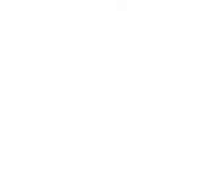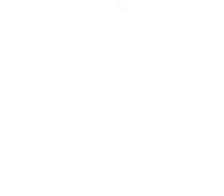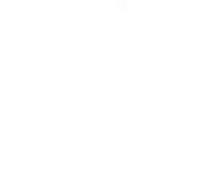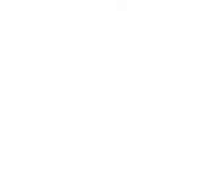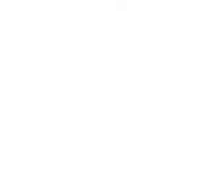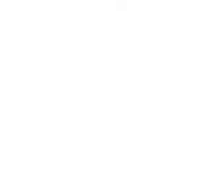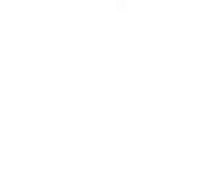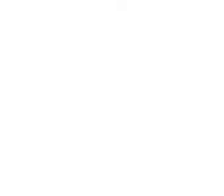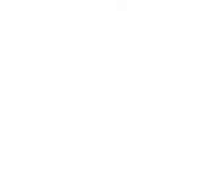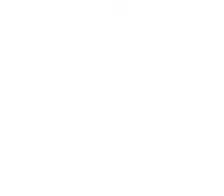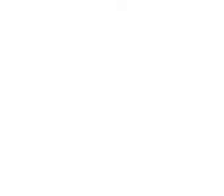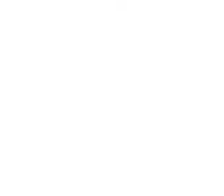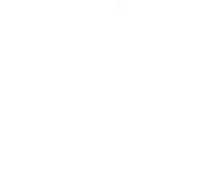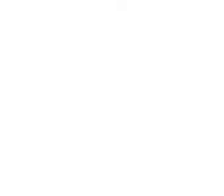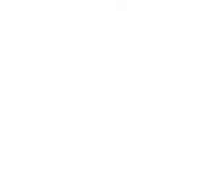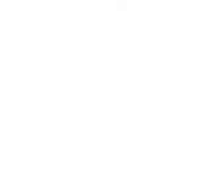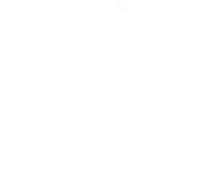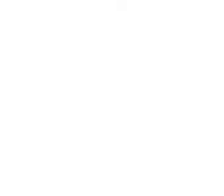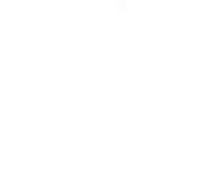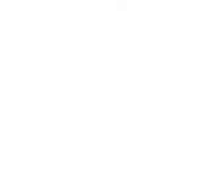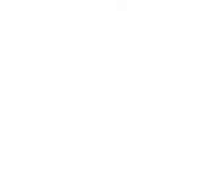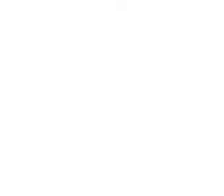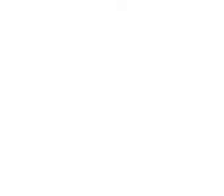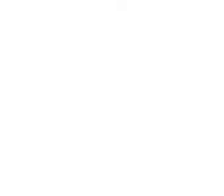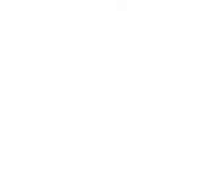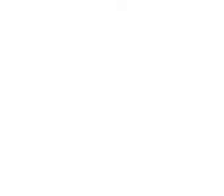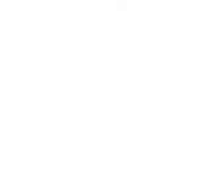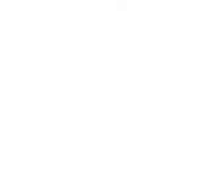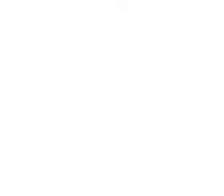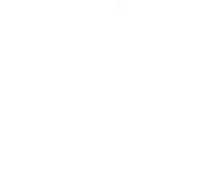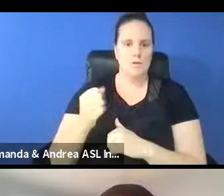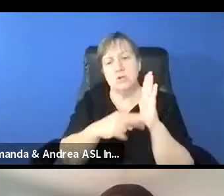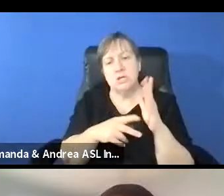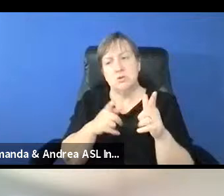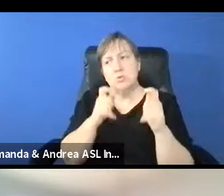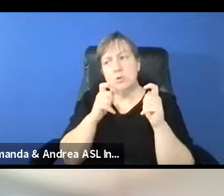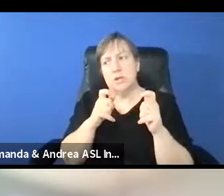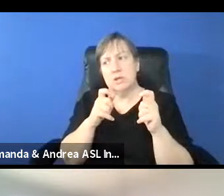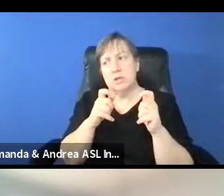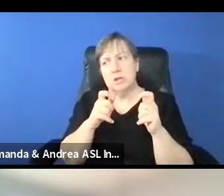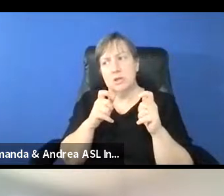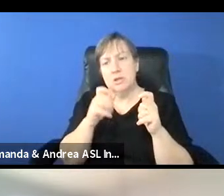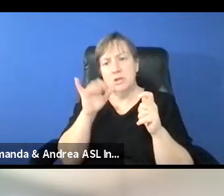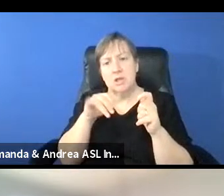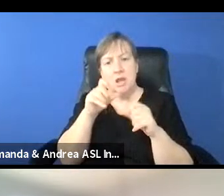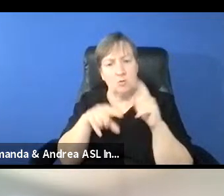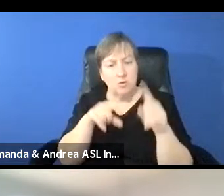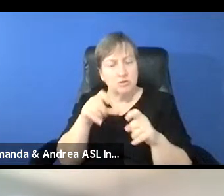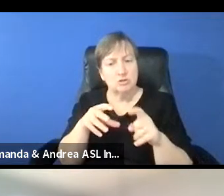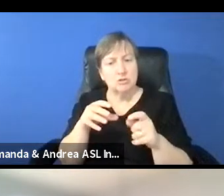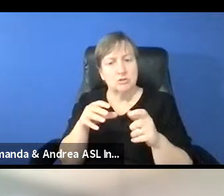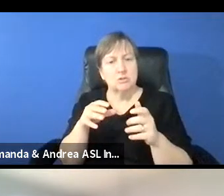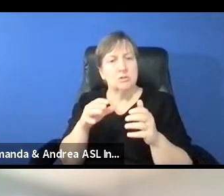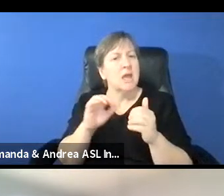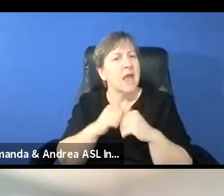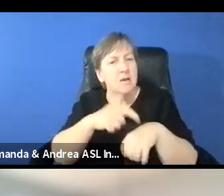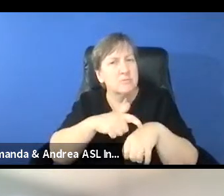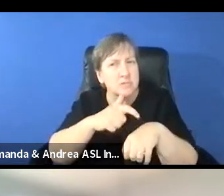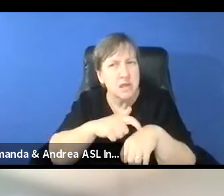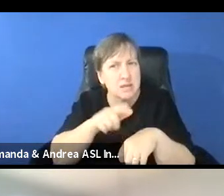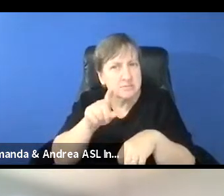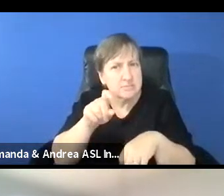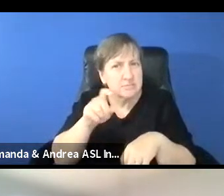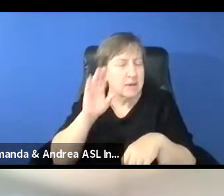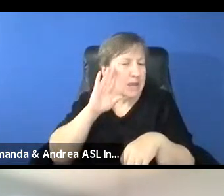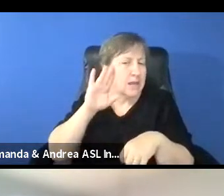questions? Yeah, if you want to pull that up, and then I want to just read quickly the questions and how are we doing with time? I